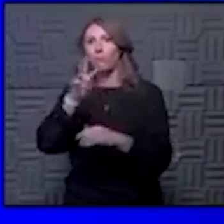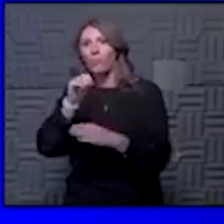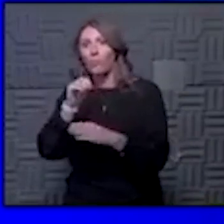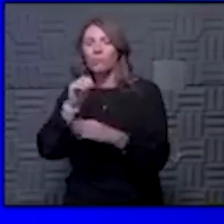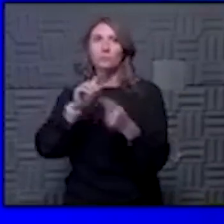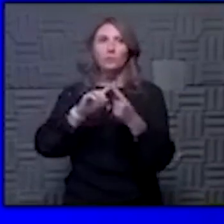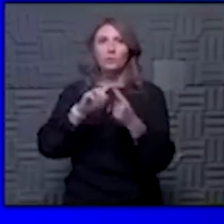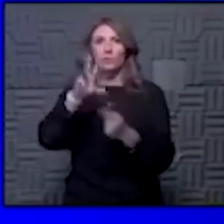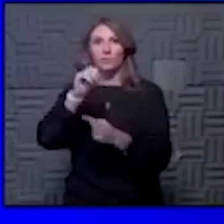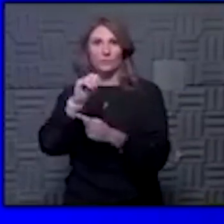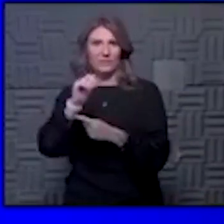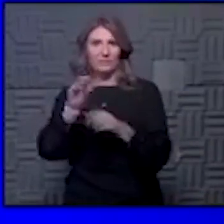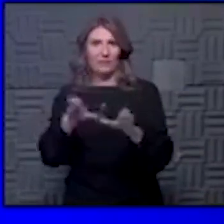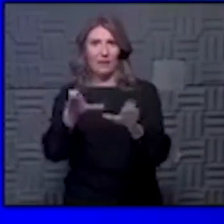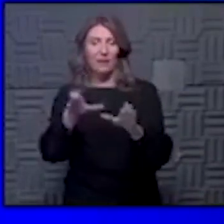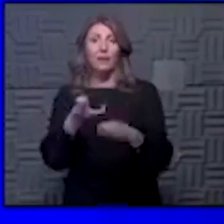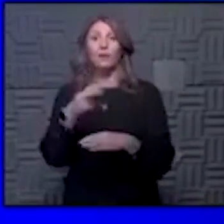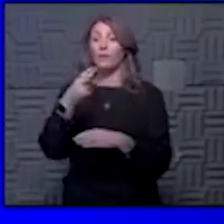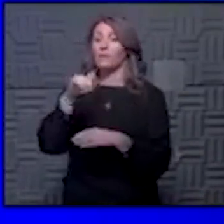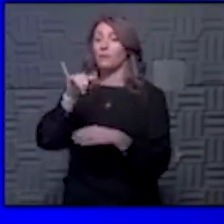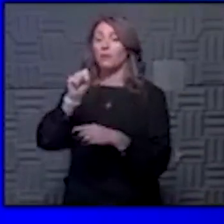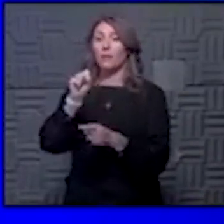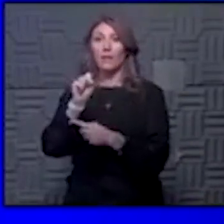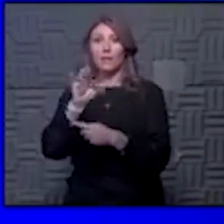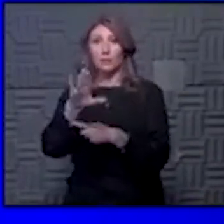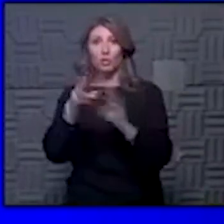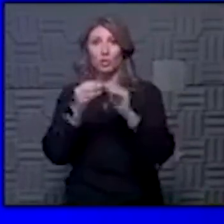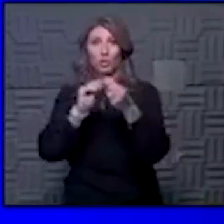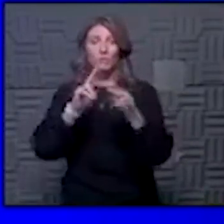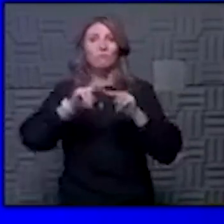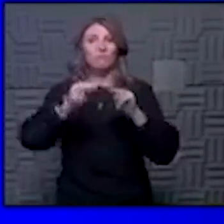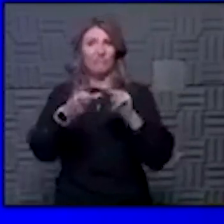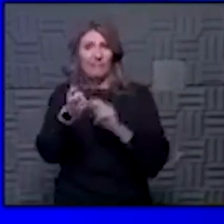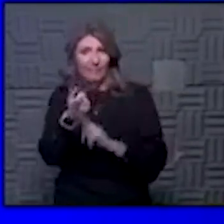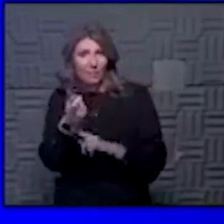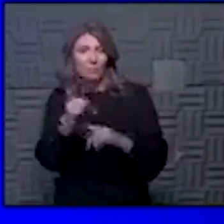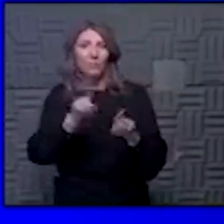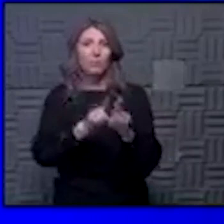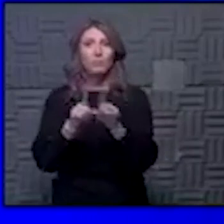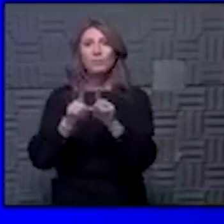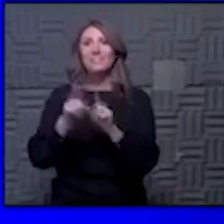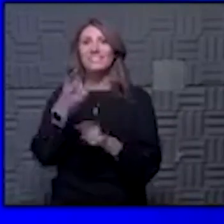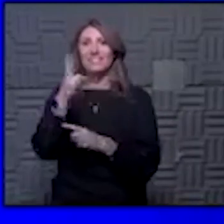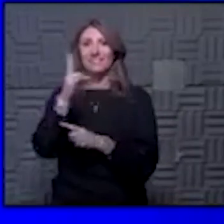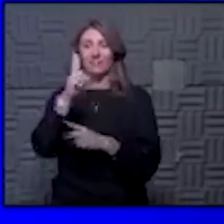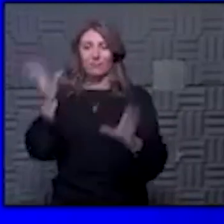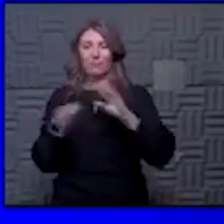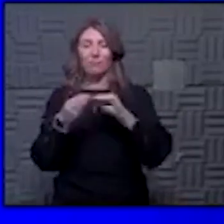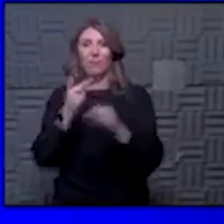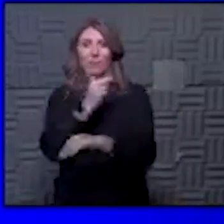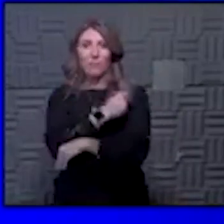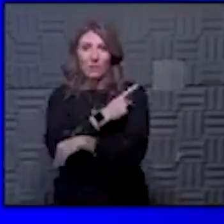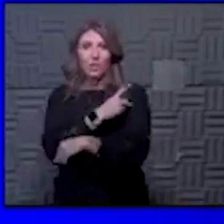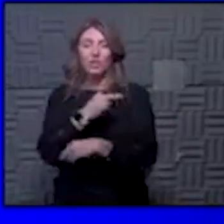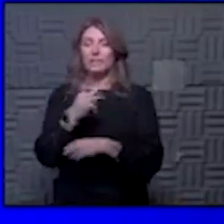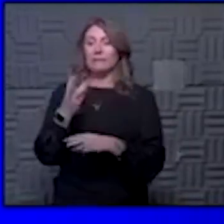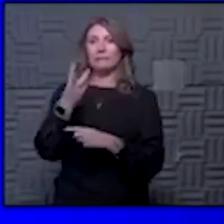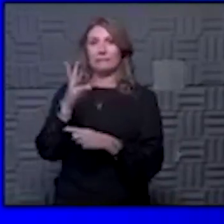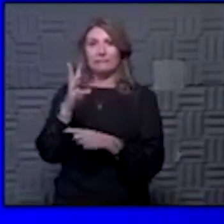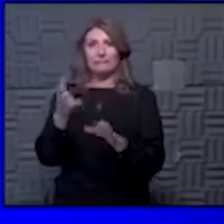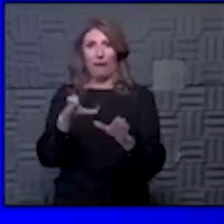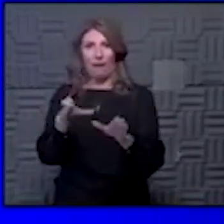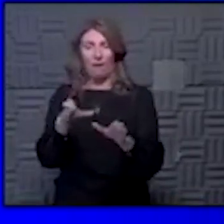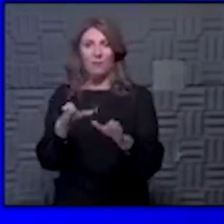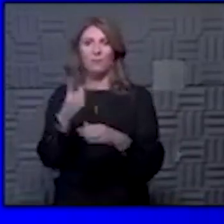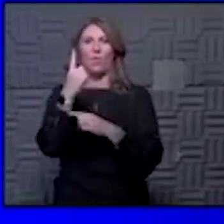in recovery. And then in Hays, their numbers have gone down a little bit as well. They have 17 total patients. 16 of those are active, and